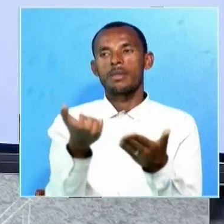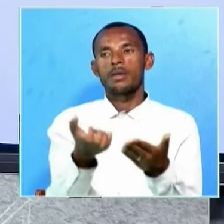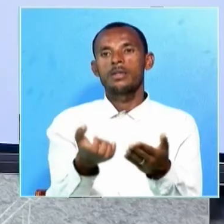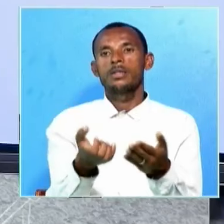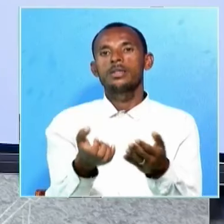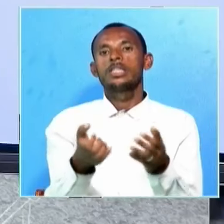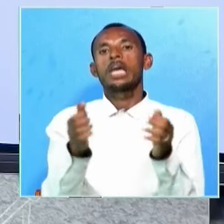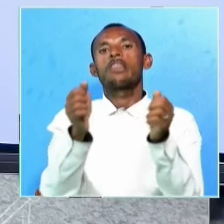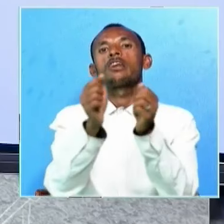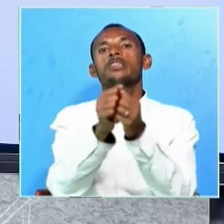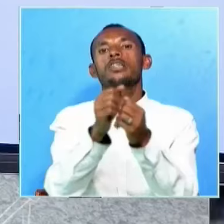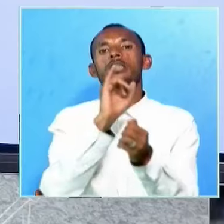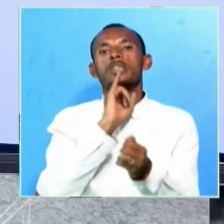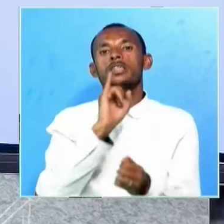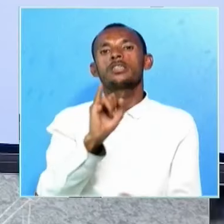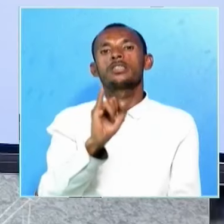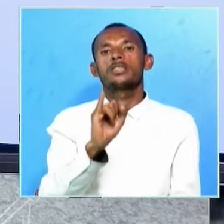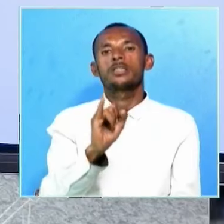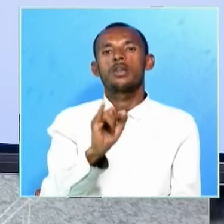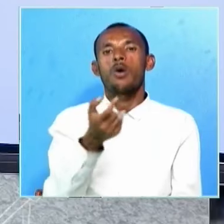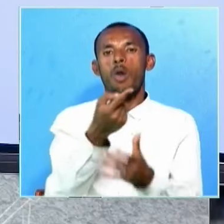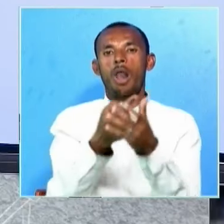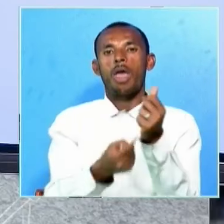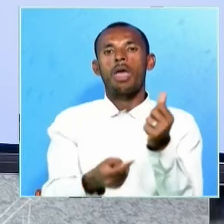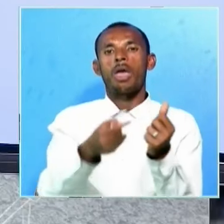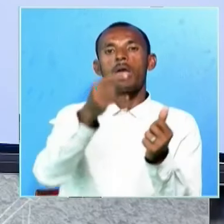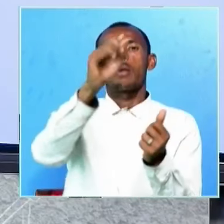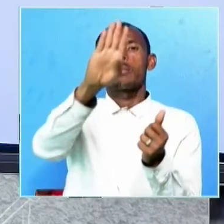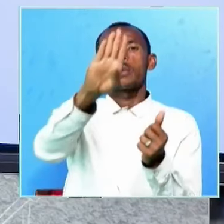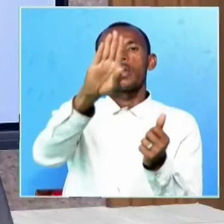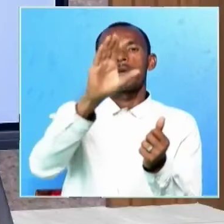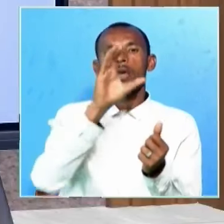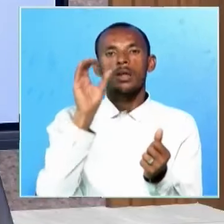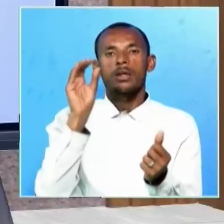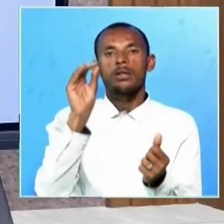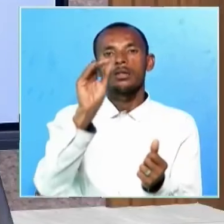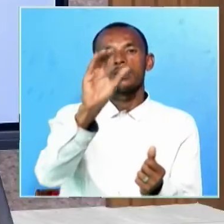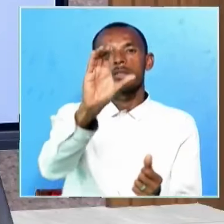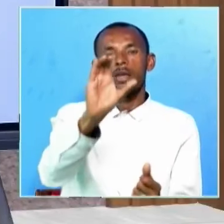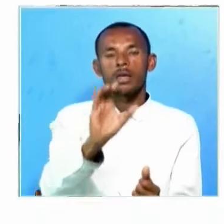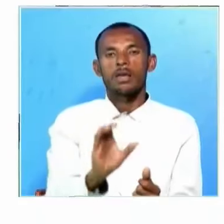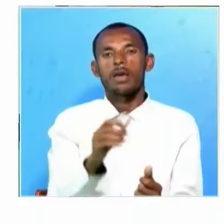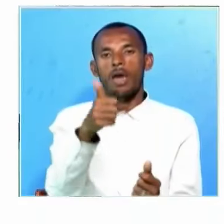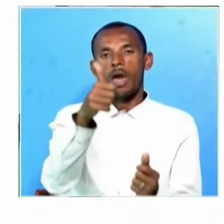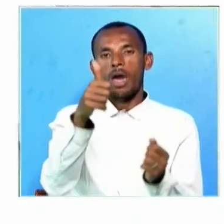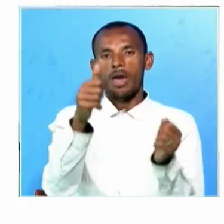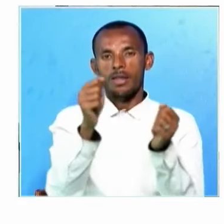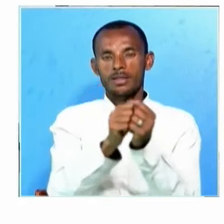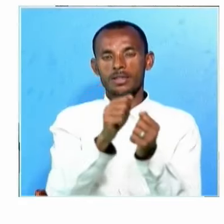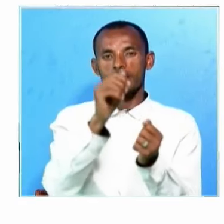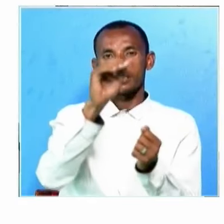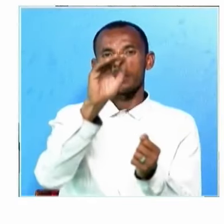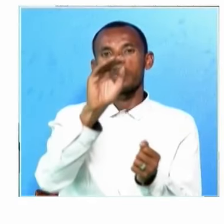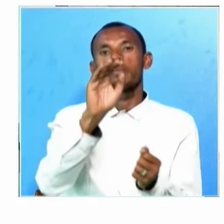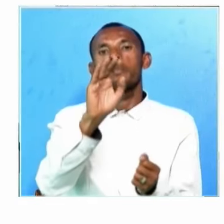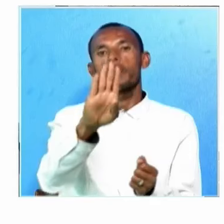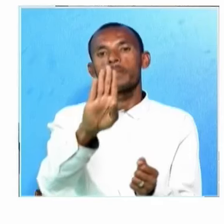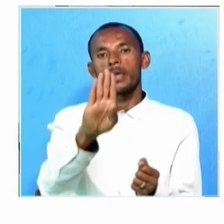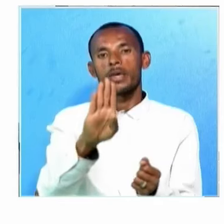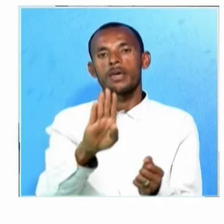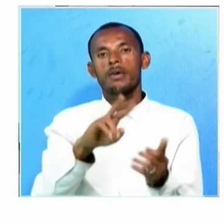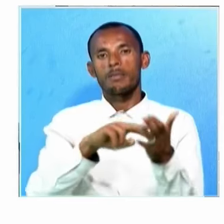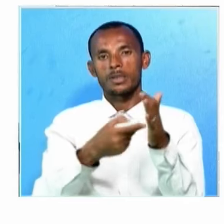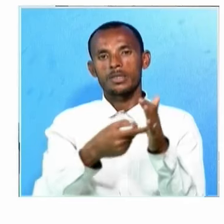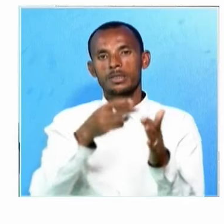their intersection is only B and C. Therefore, A intersection B is this, contains